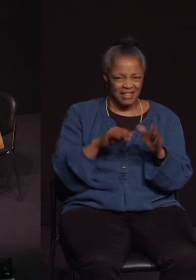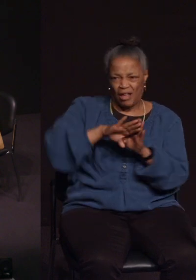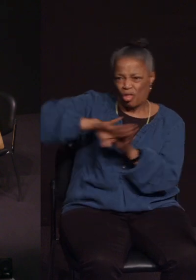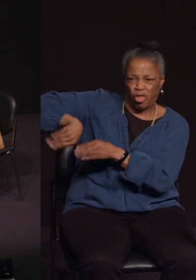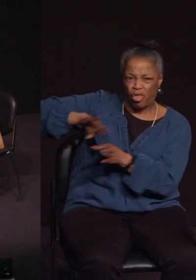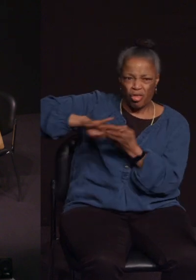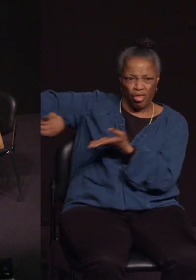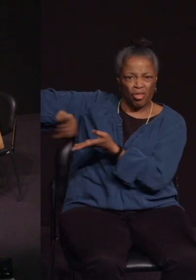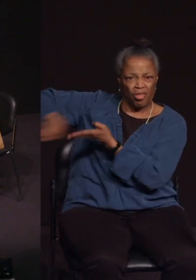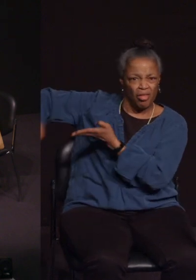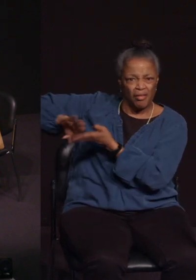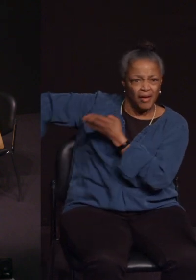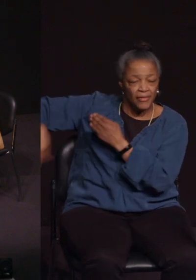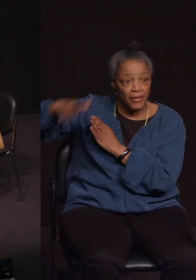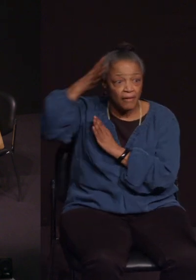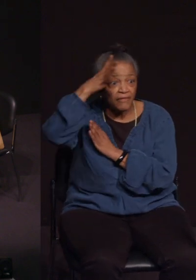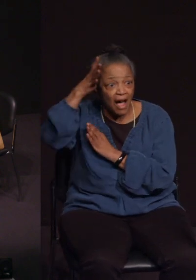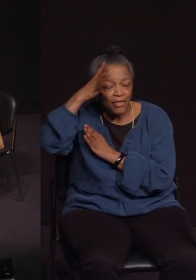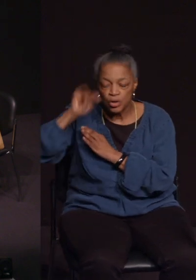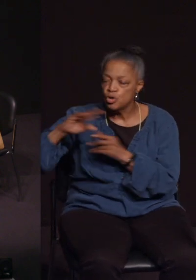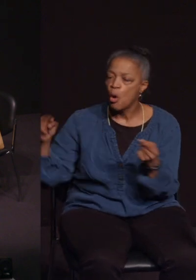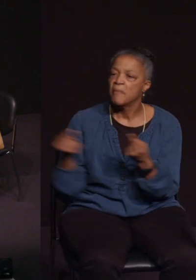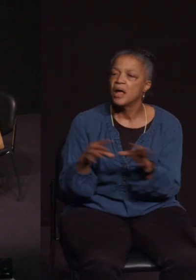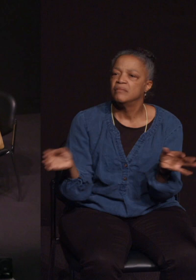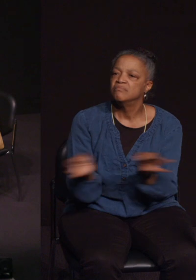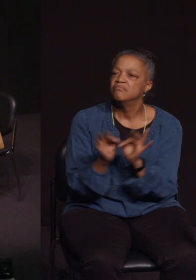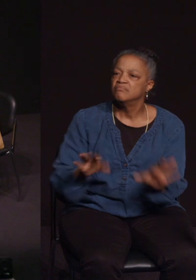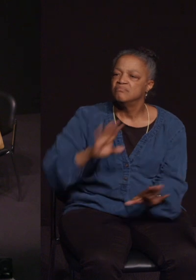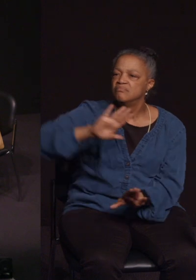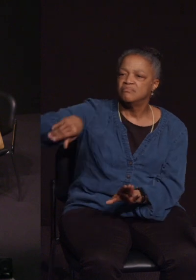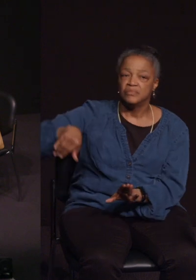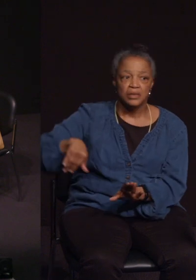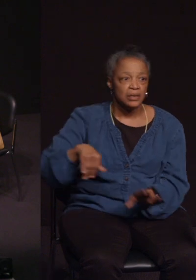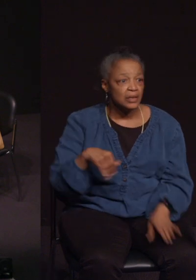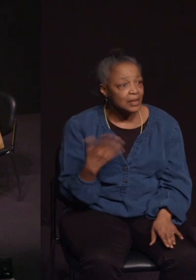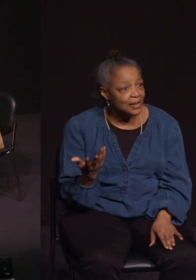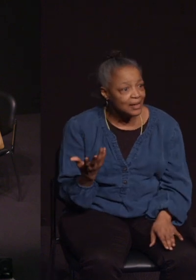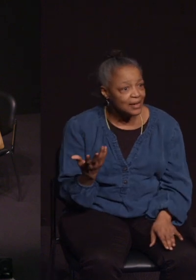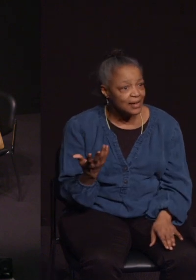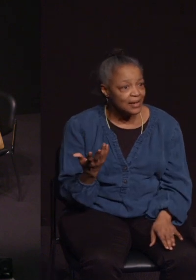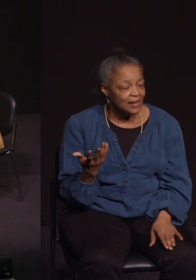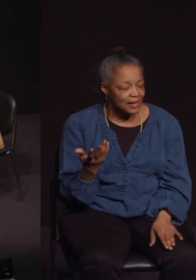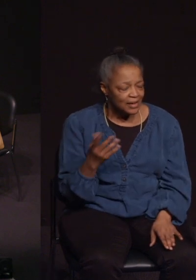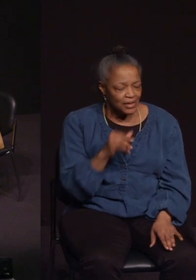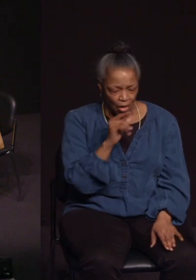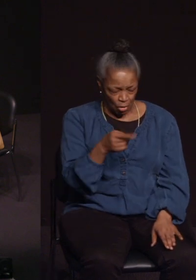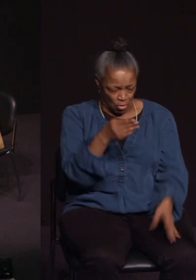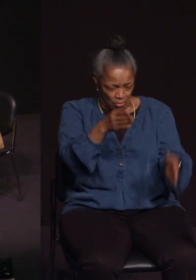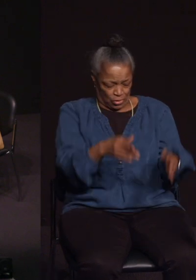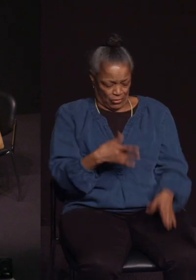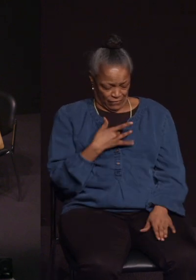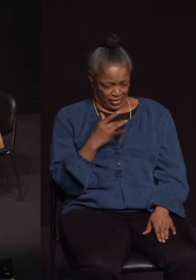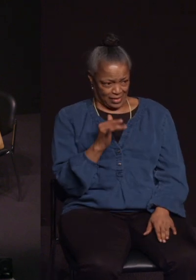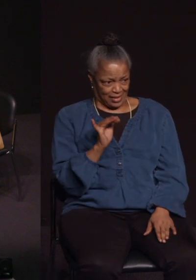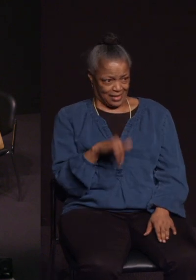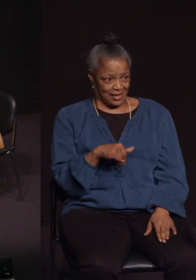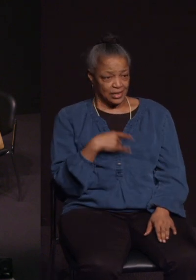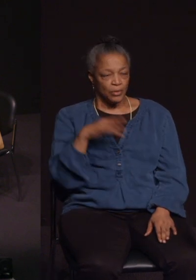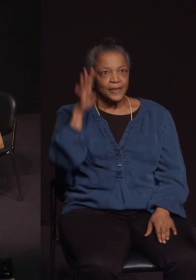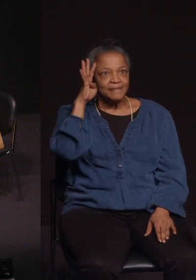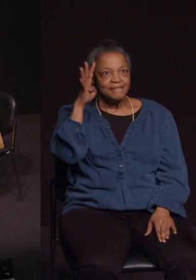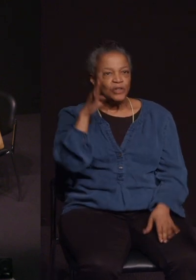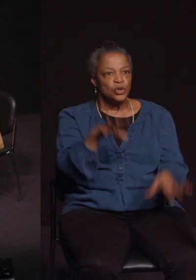back like your pain ain't mattered. You ain't the only one that feels like that, you know. So we came up with